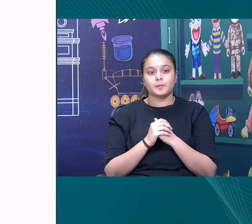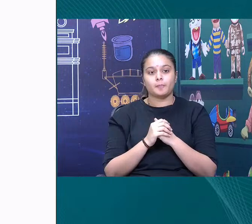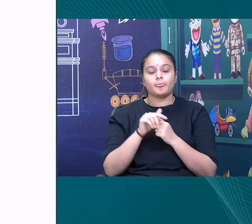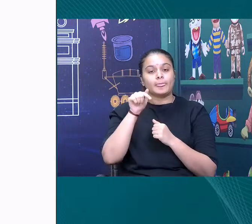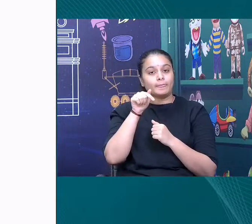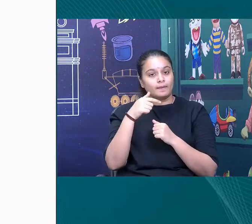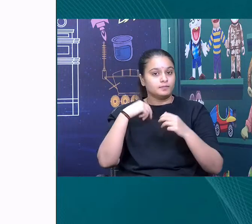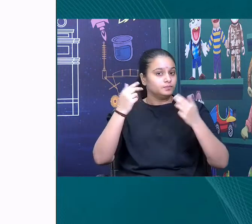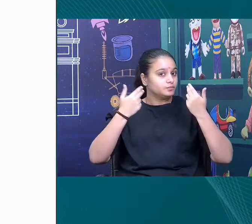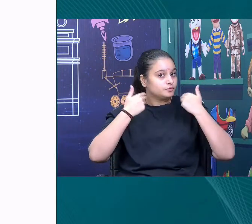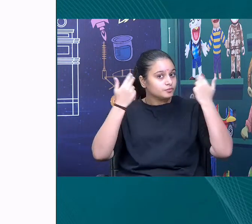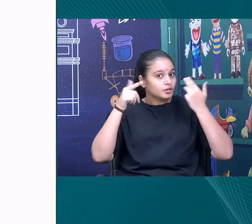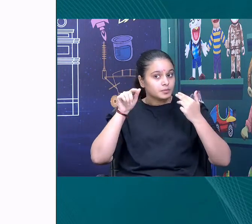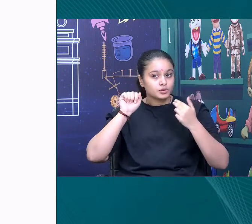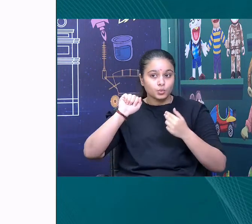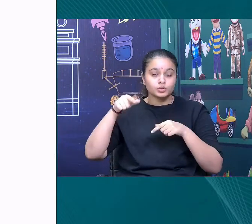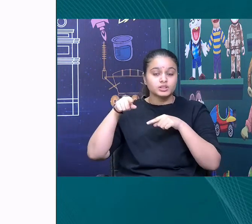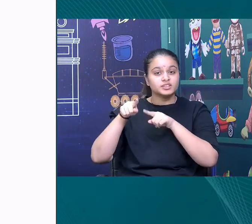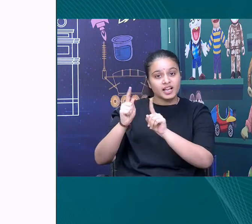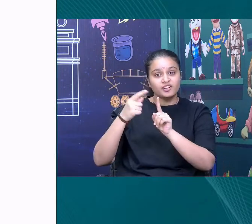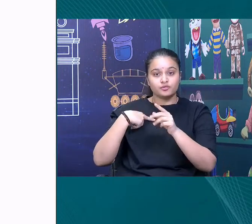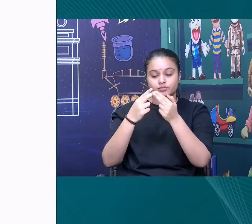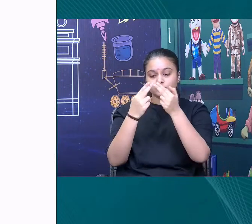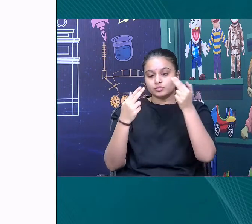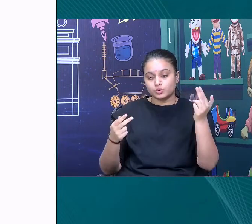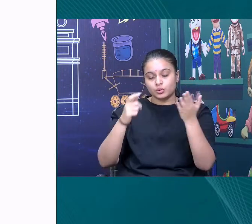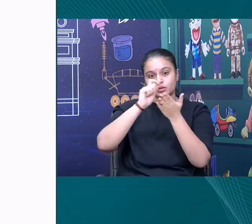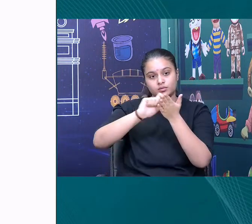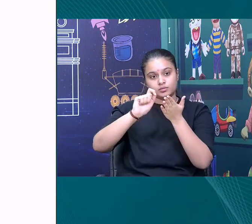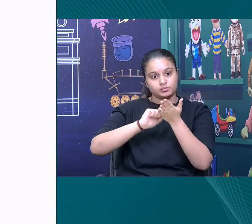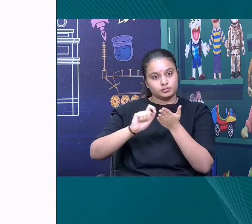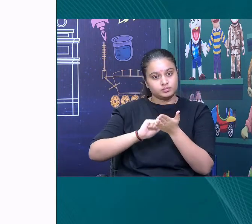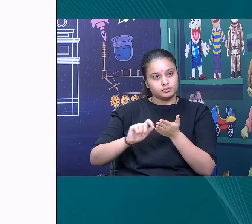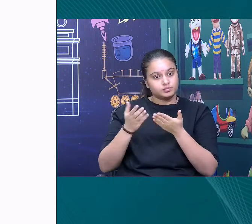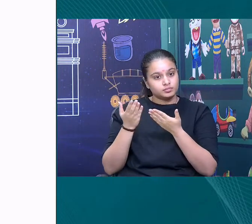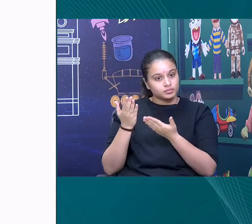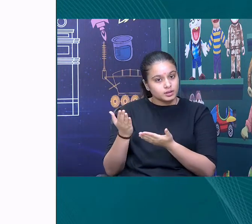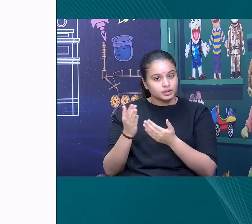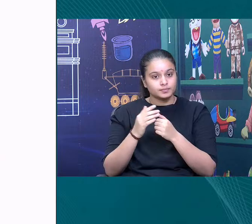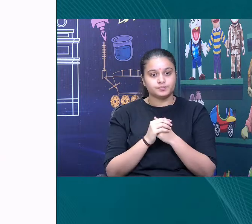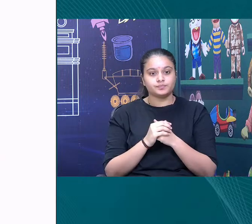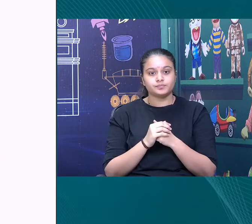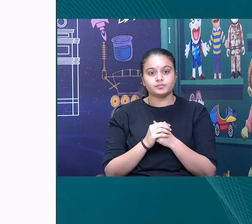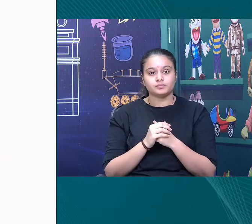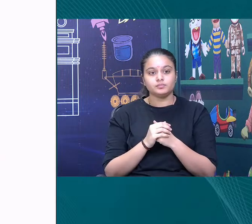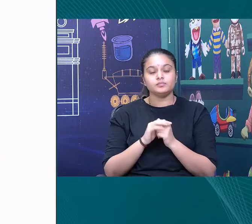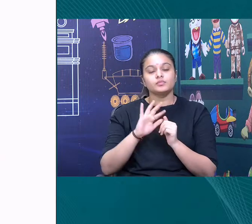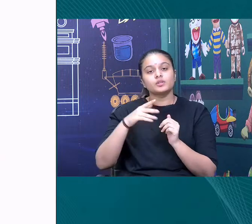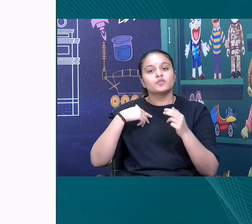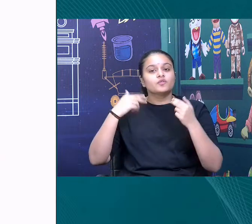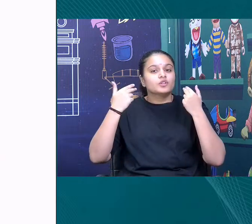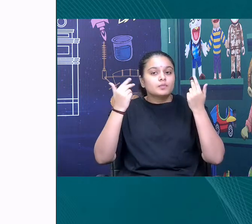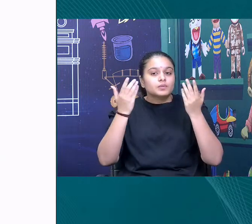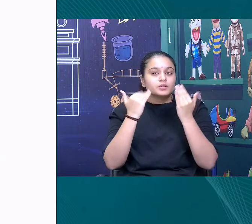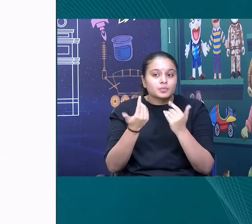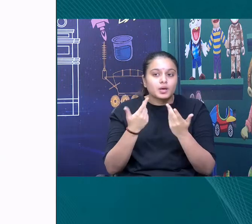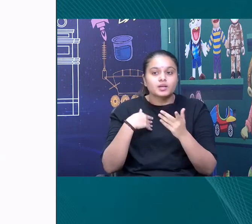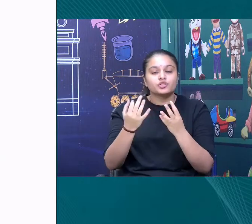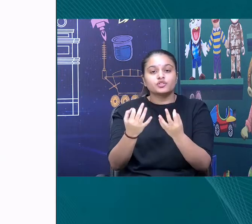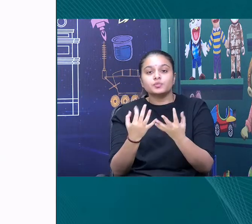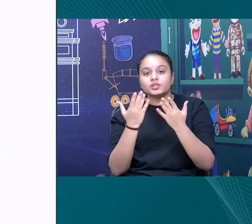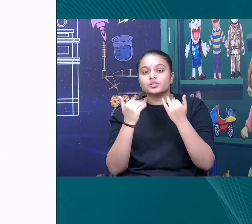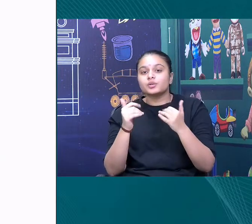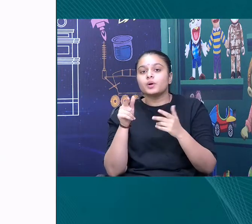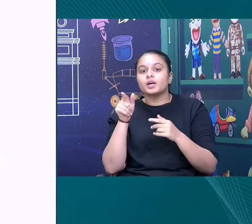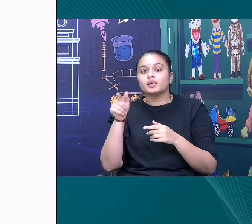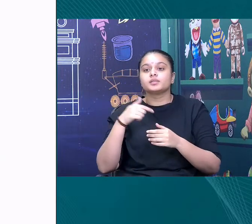He is very famous for his autobiography, Trying to Grow. And why it is famous and why it is special is because